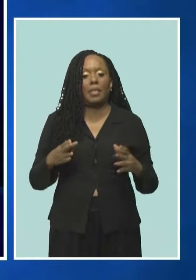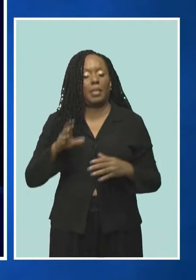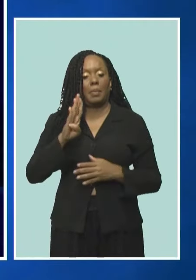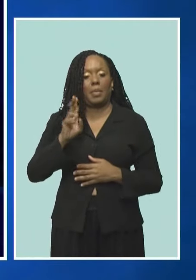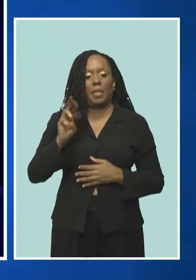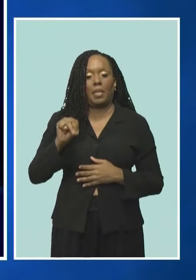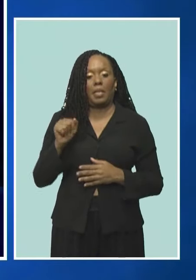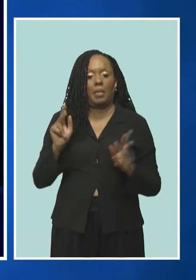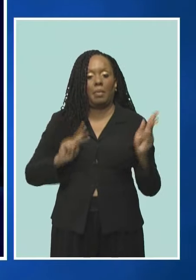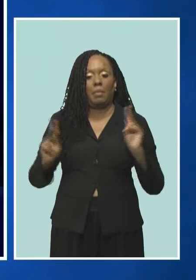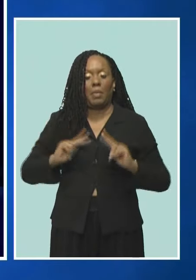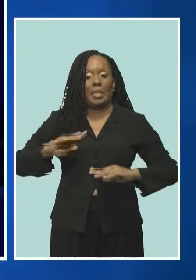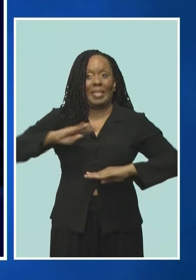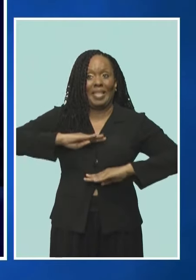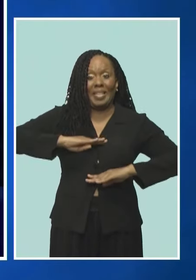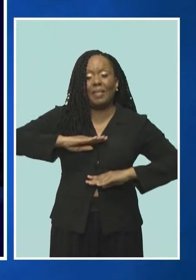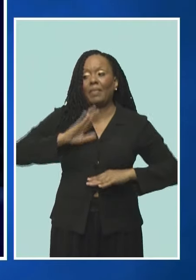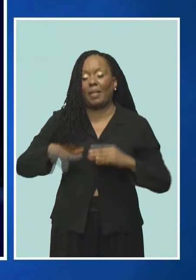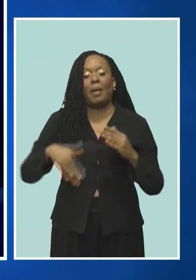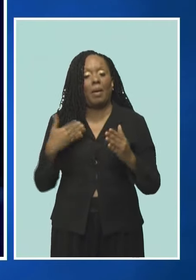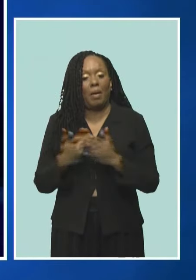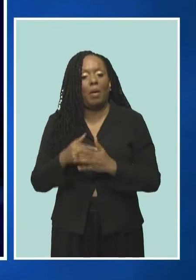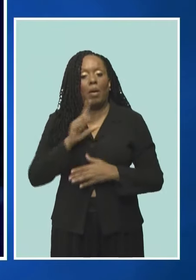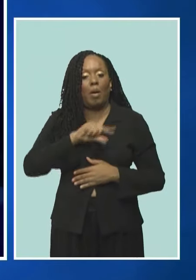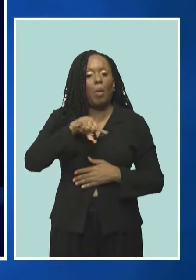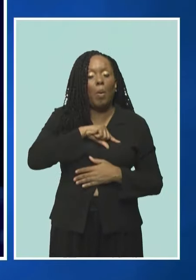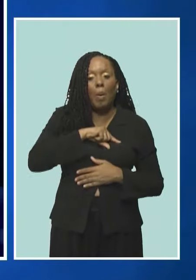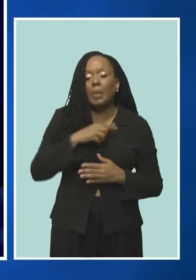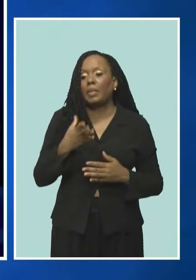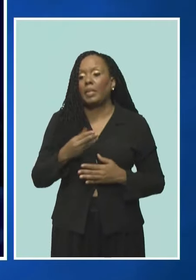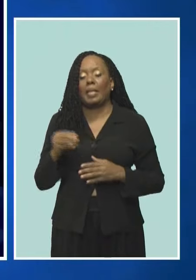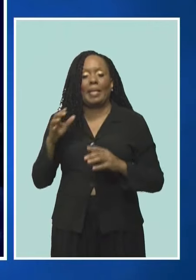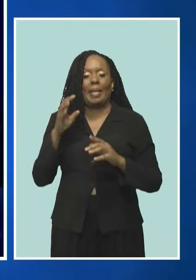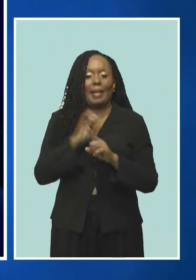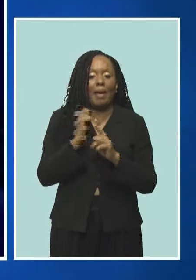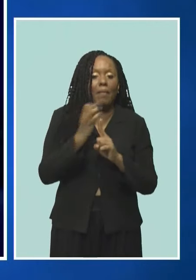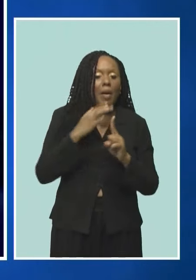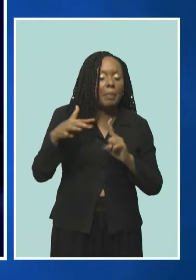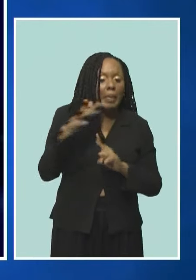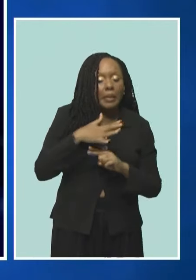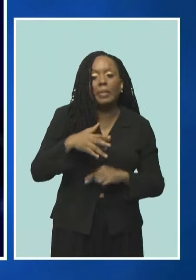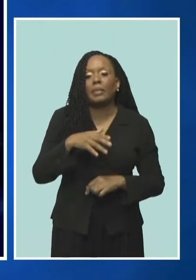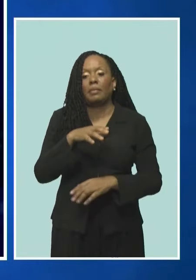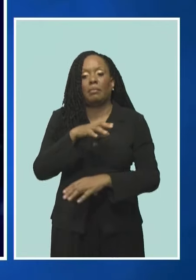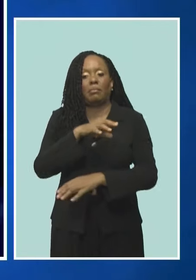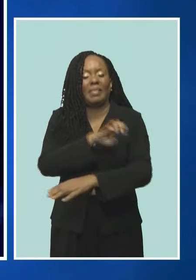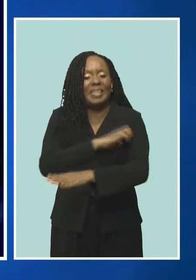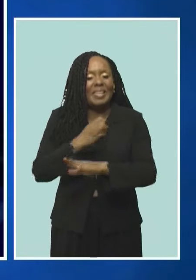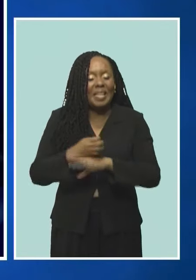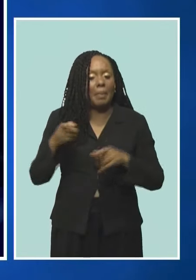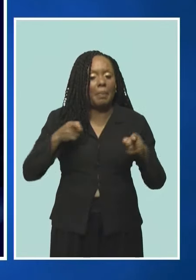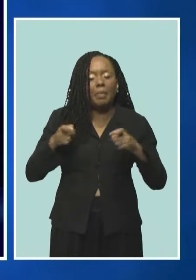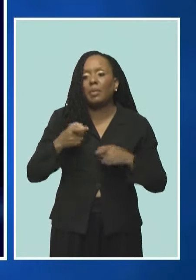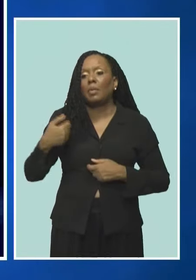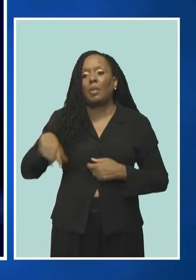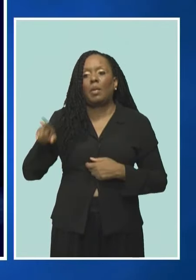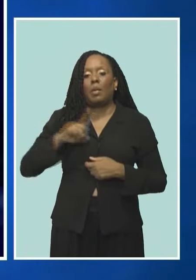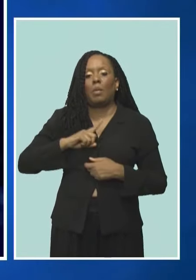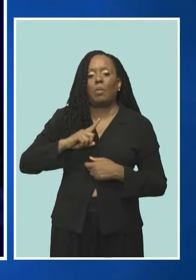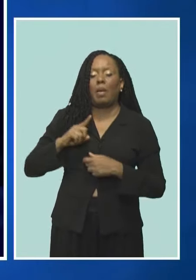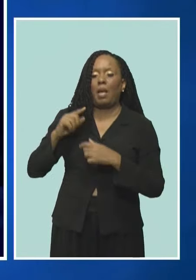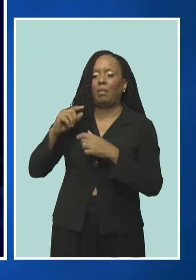standards on quality management, occupational health and safety, environmental management, and energy management. We export to countries all over the world and are able